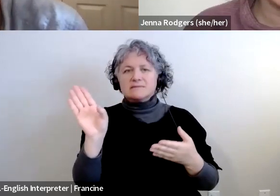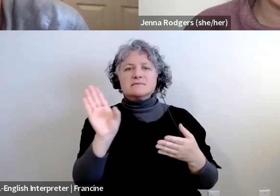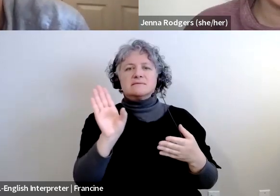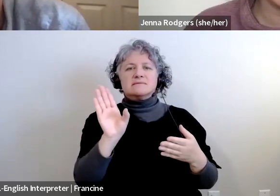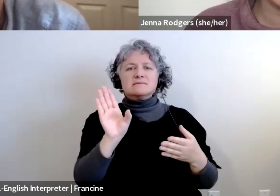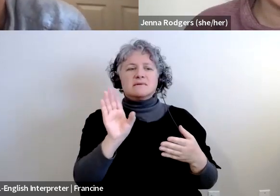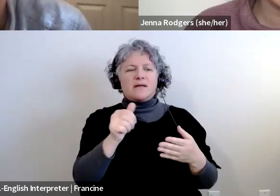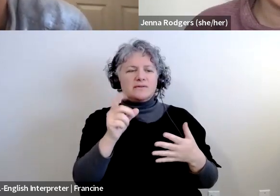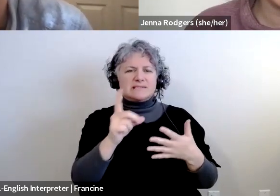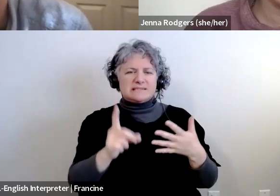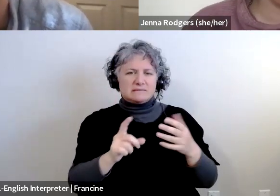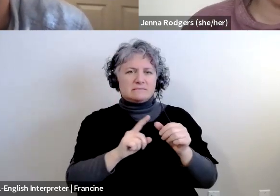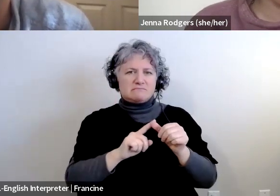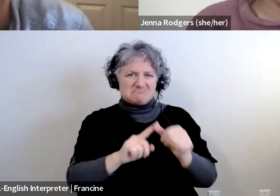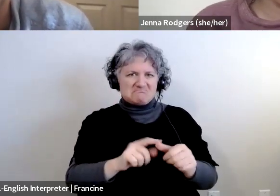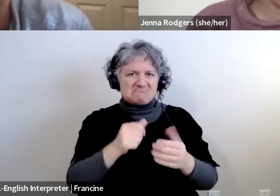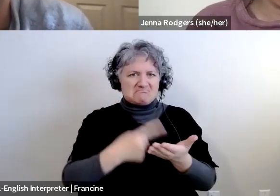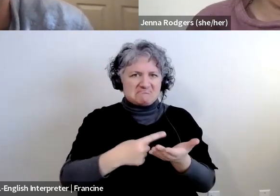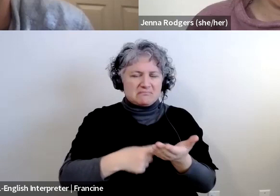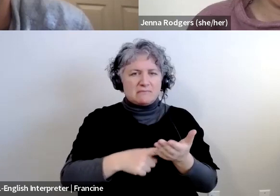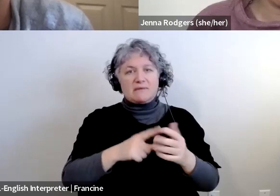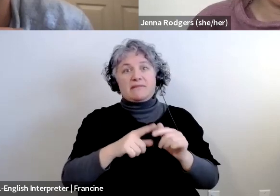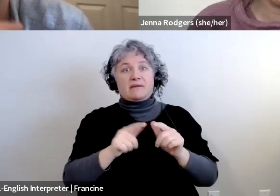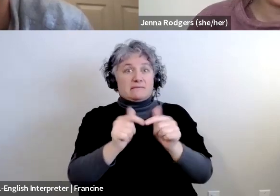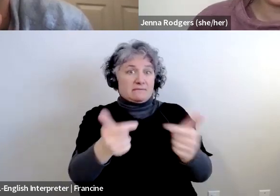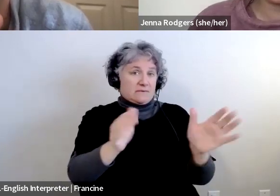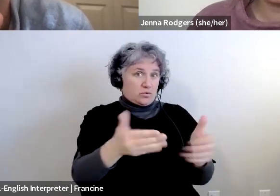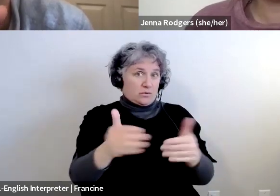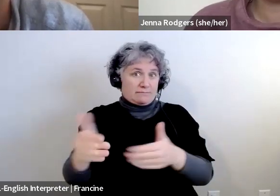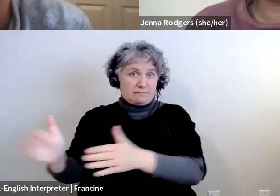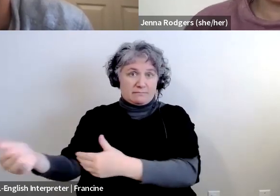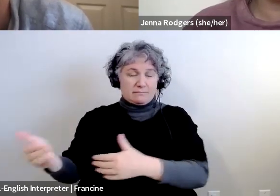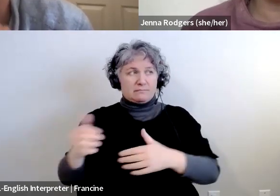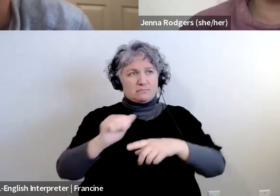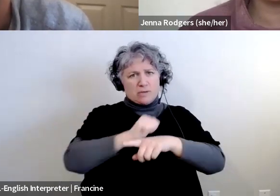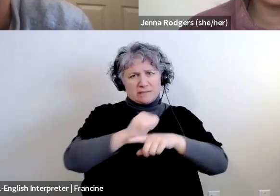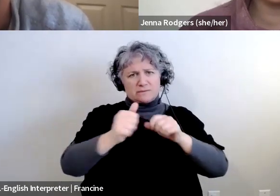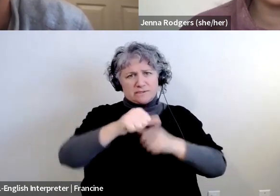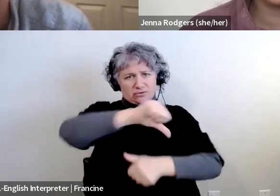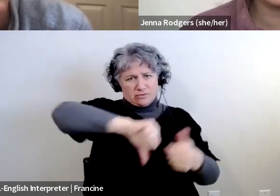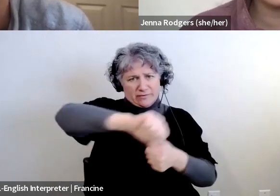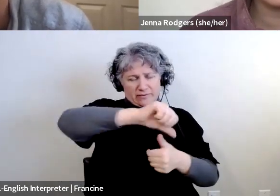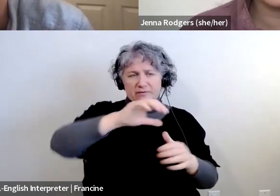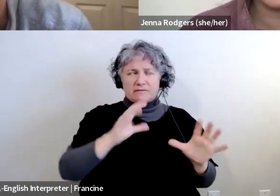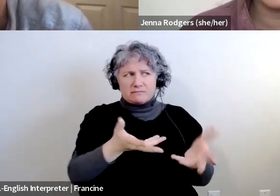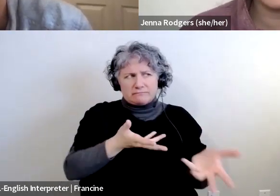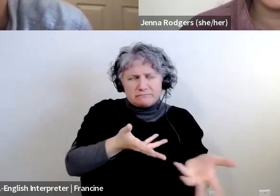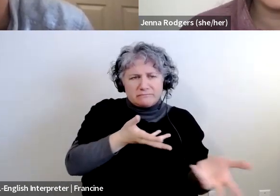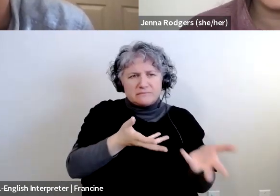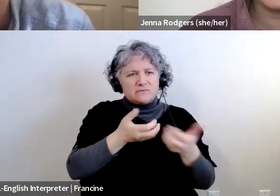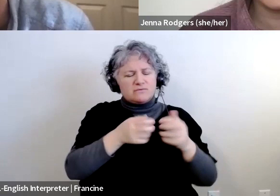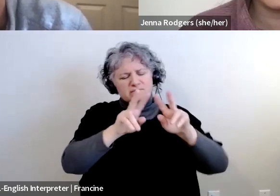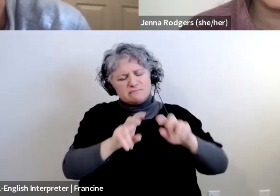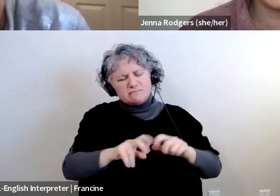Ds that we continue. And then we are going to go into some practice where you will get to work through scenarios with each other and really look at each one of